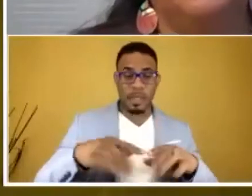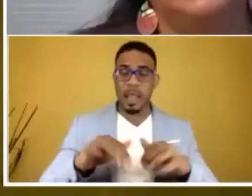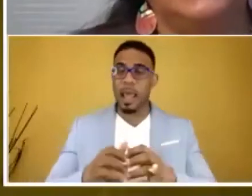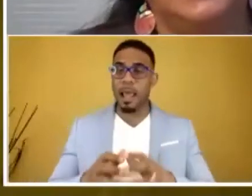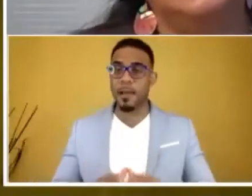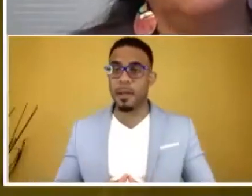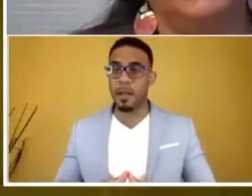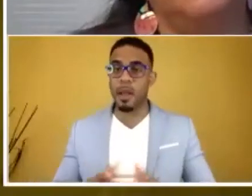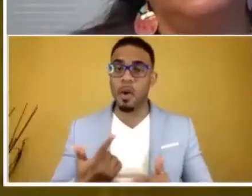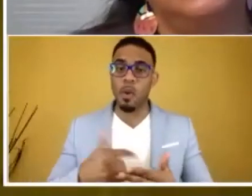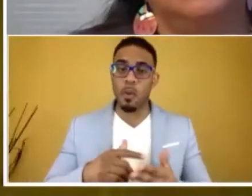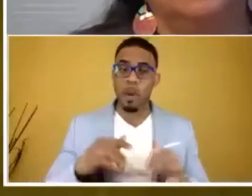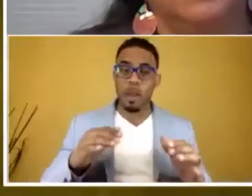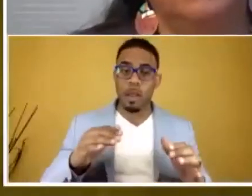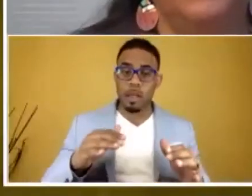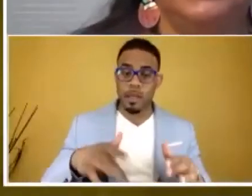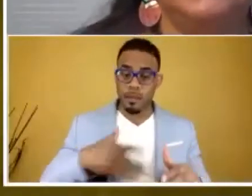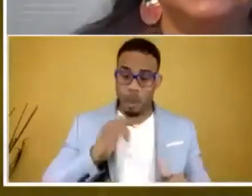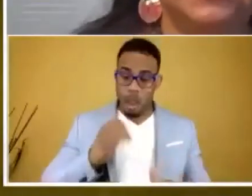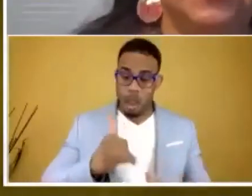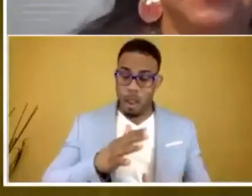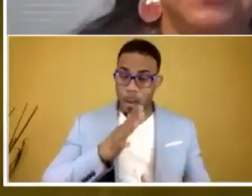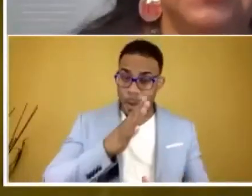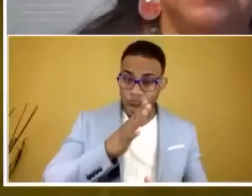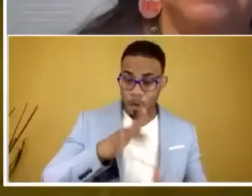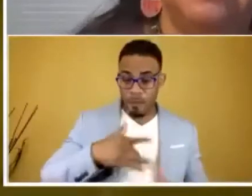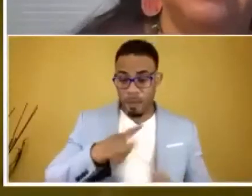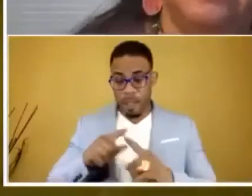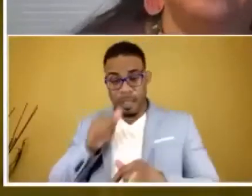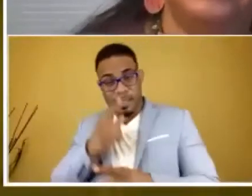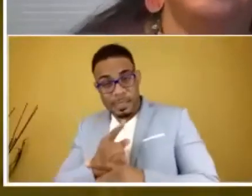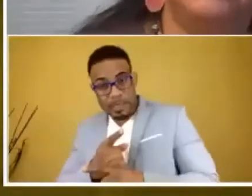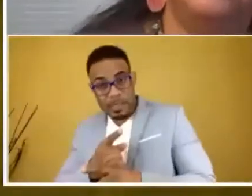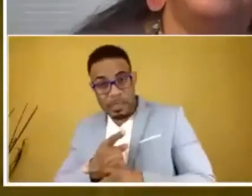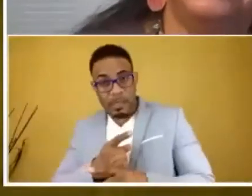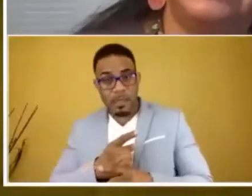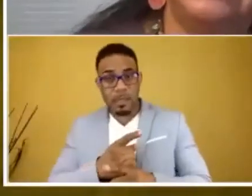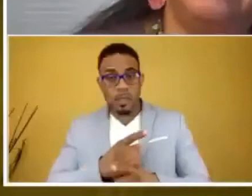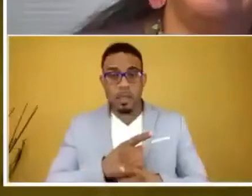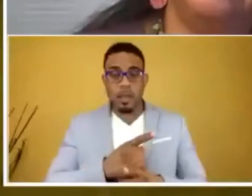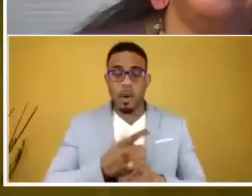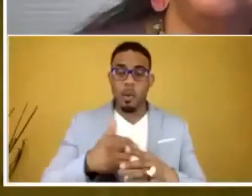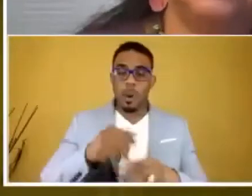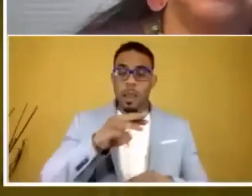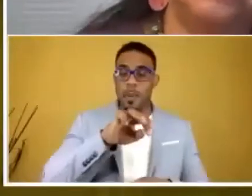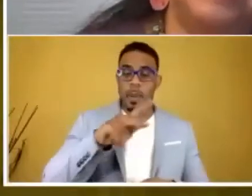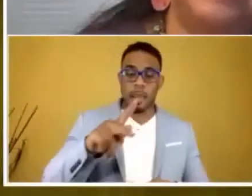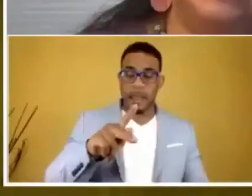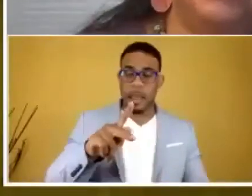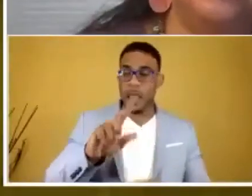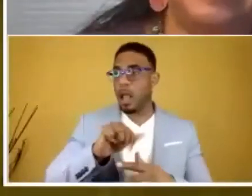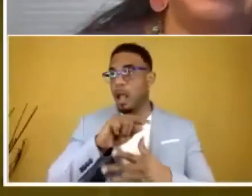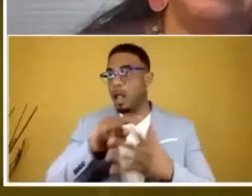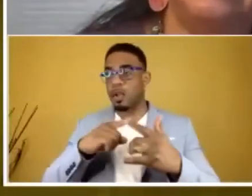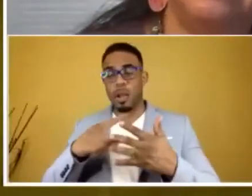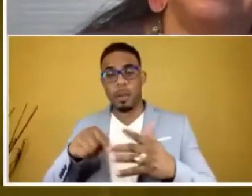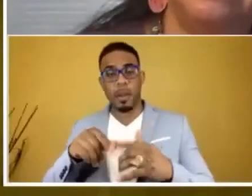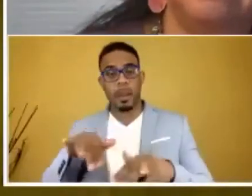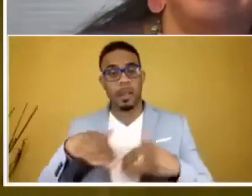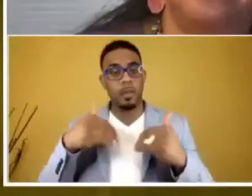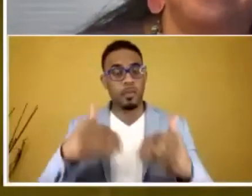And what we feel as mothers, what we feel as sisters, and what Martin Luther King and others talked about in the